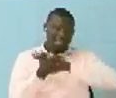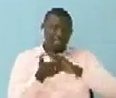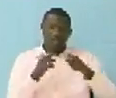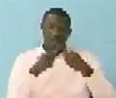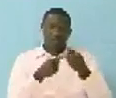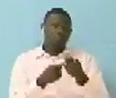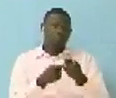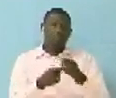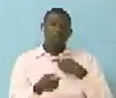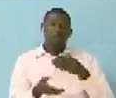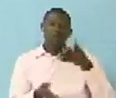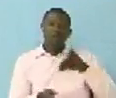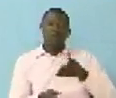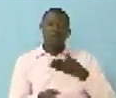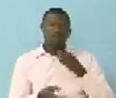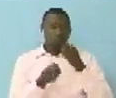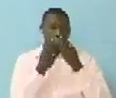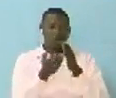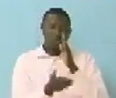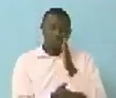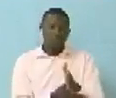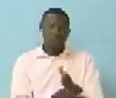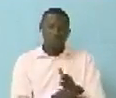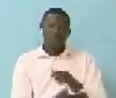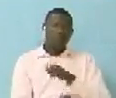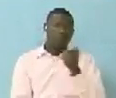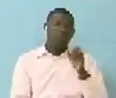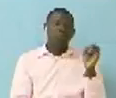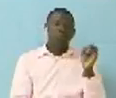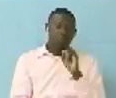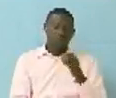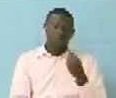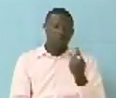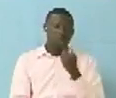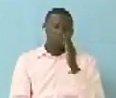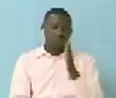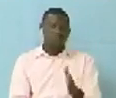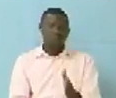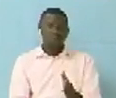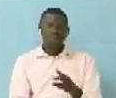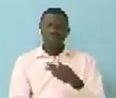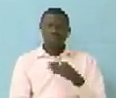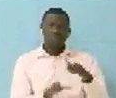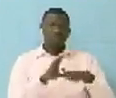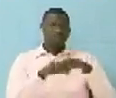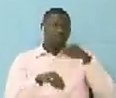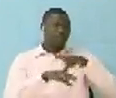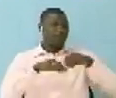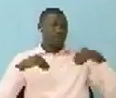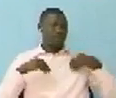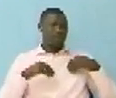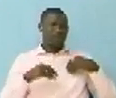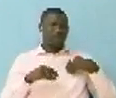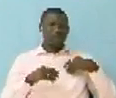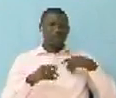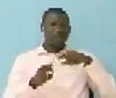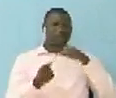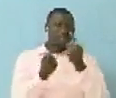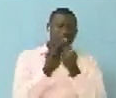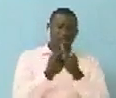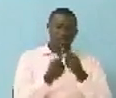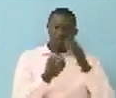is we are here to tell the truth and nothing but the truth. And we should avoid exaggeration, that I think. If